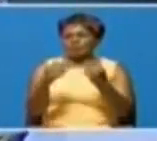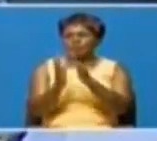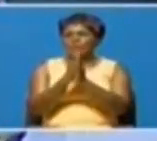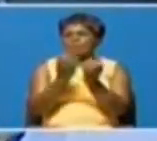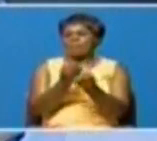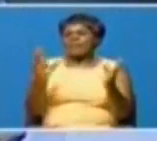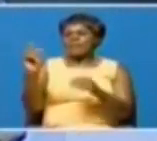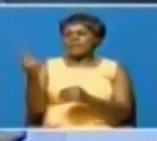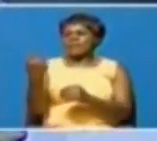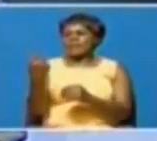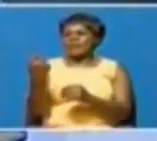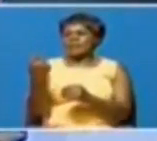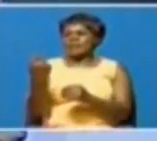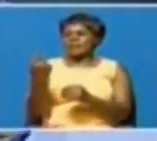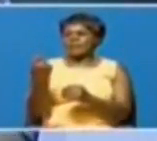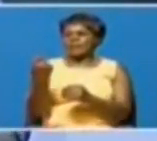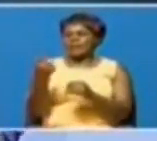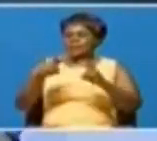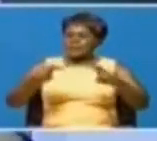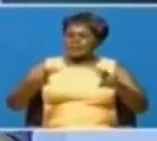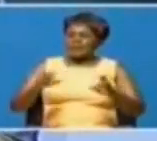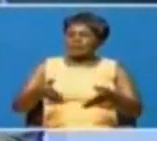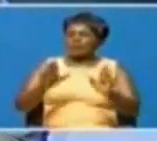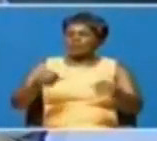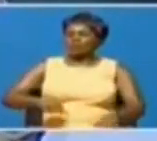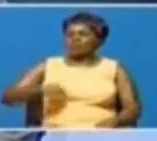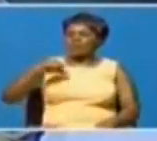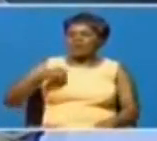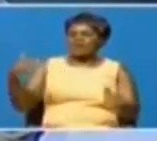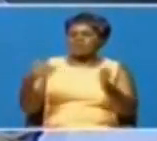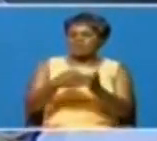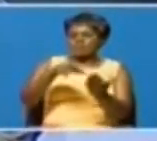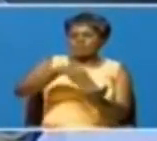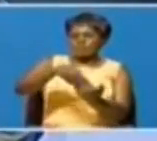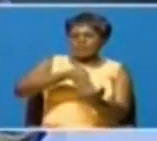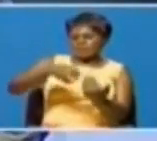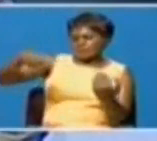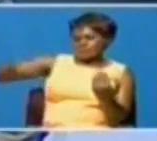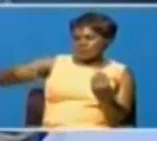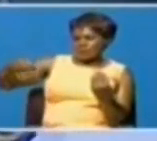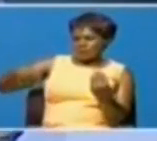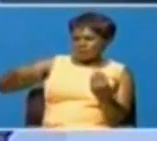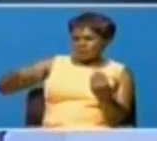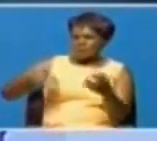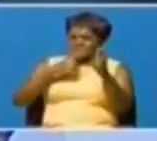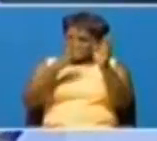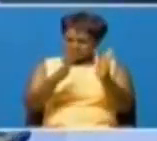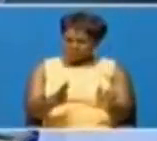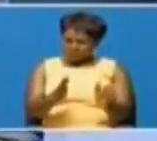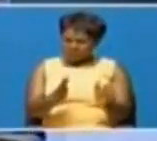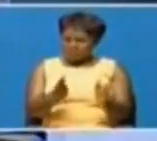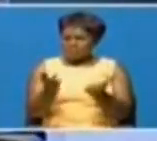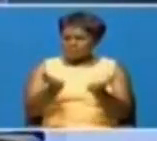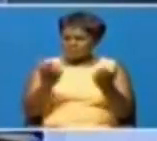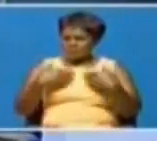Most Kenyans have innovated ways to survive without the banned non-biodegradable plastic carrier bags. As our Caroline B found out,